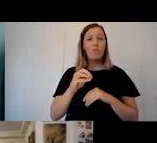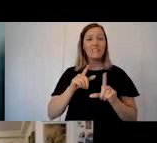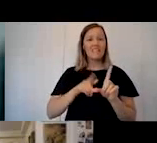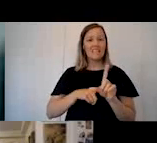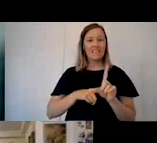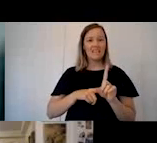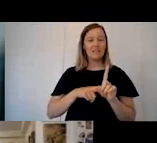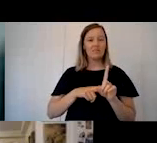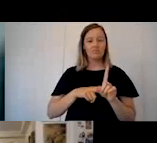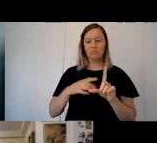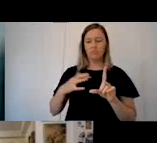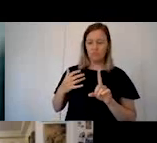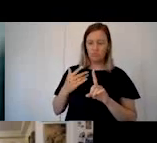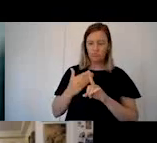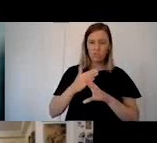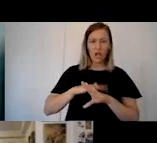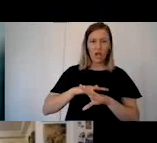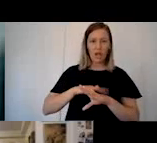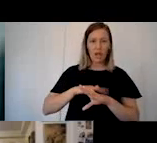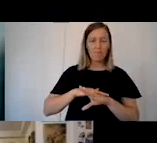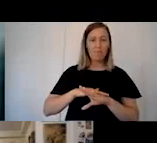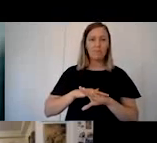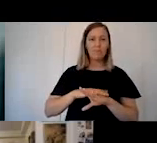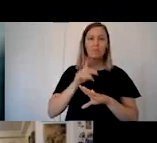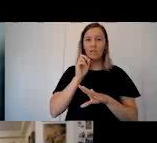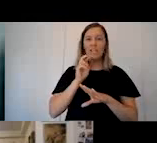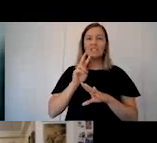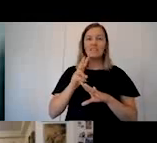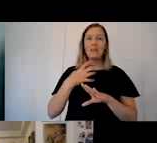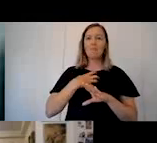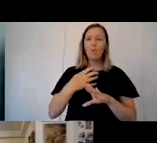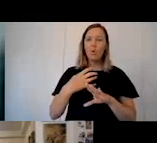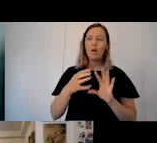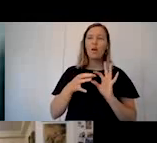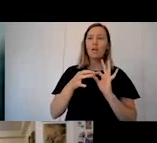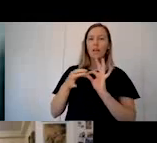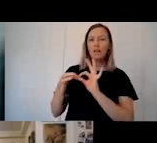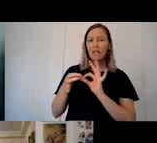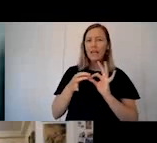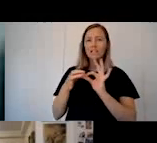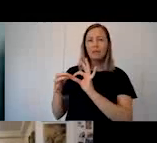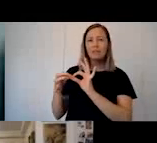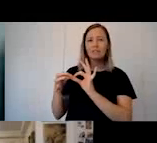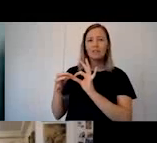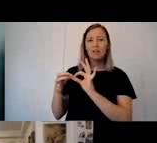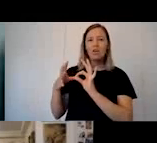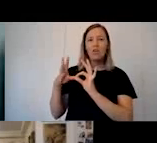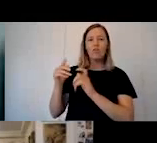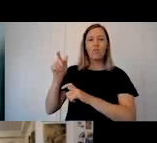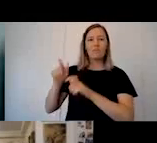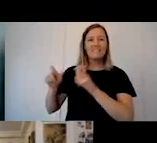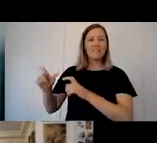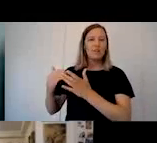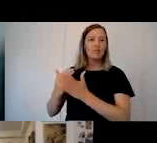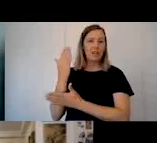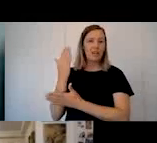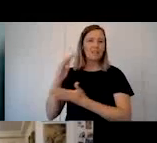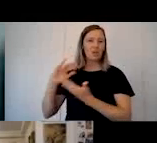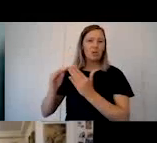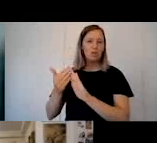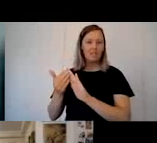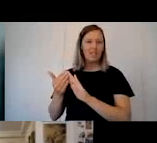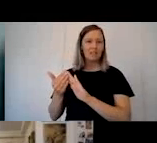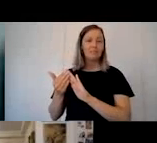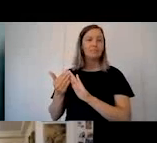you really see a greater engagement from the civil rights community, which has